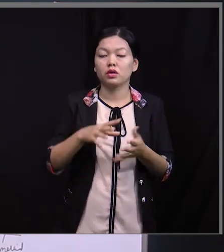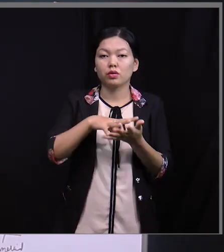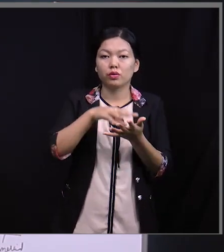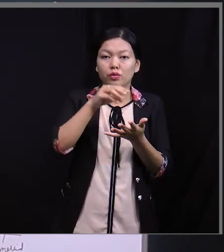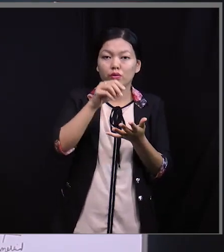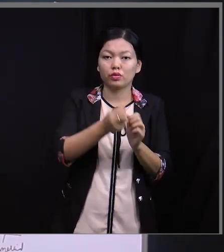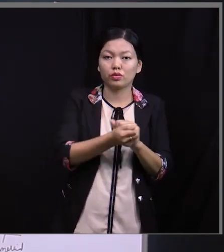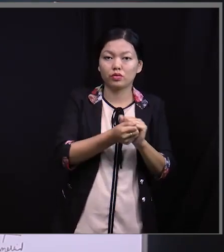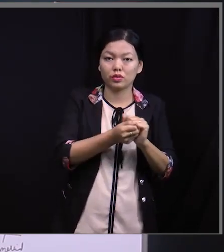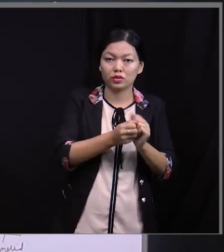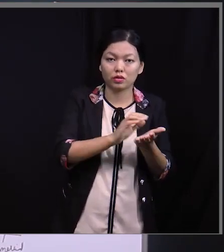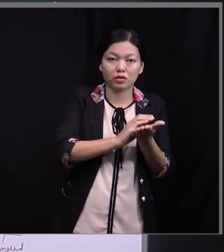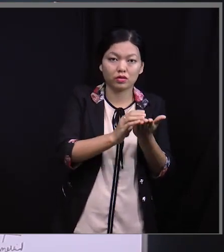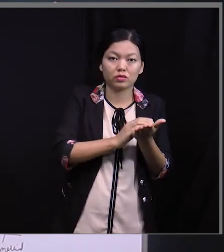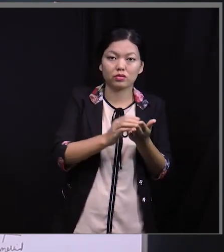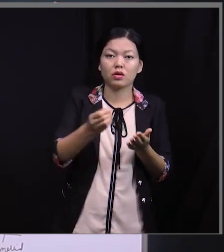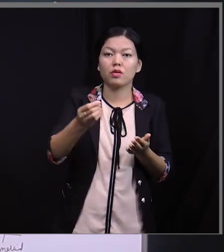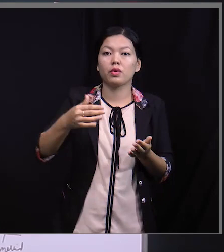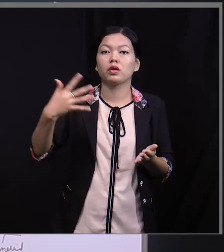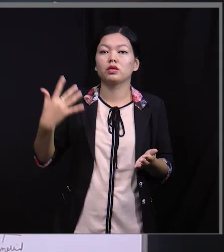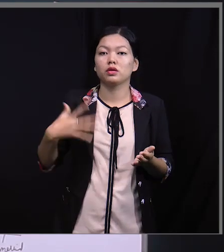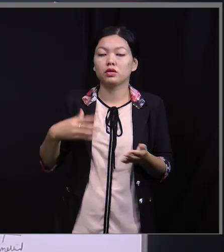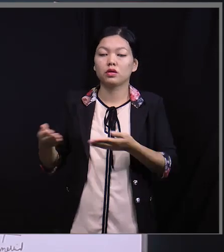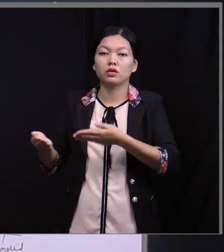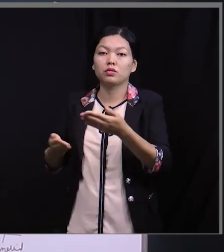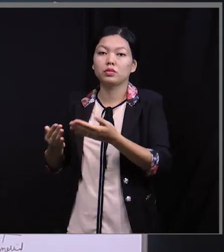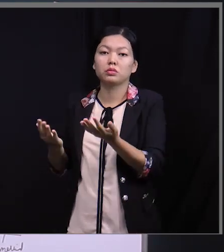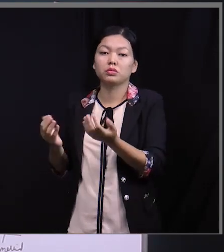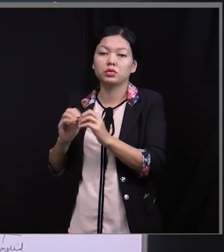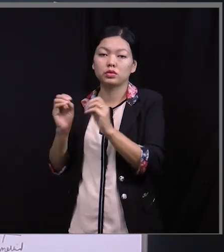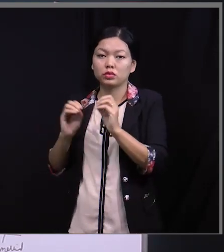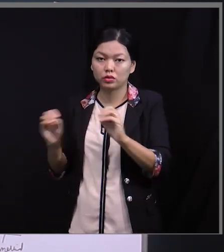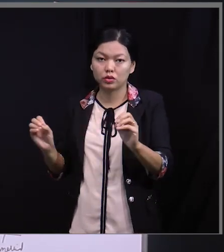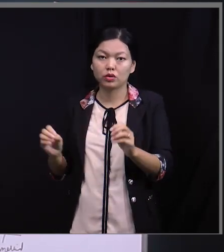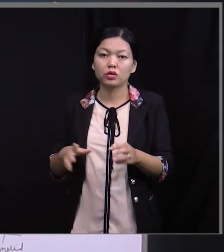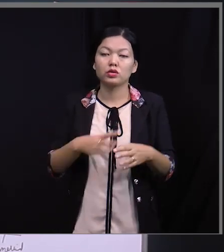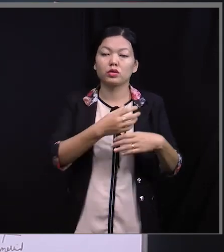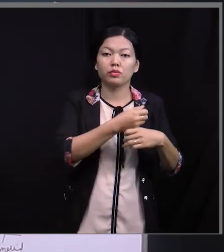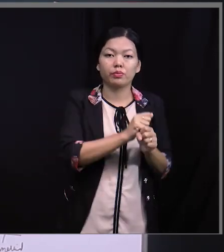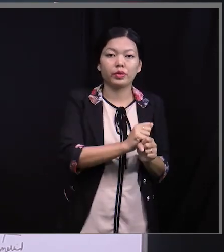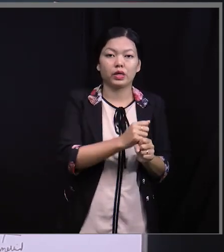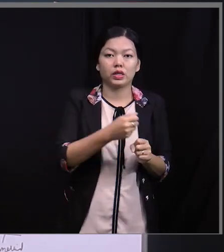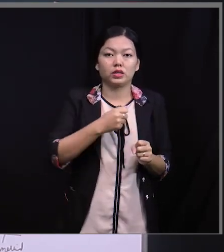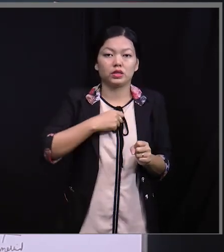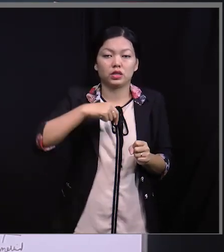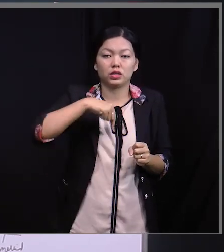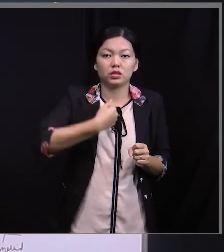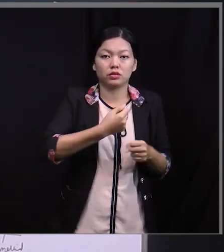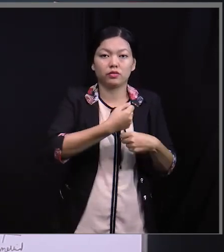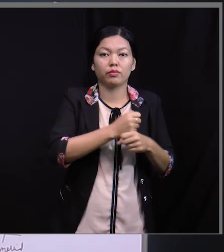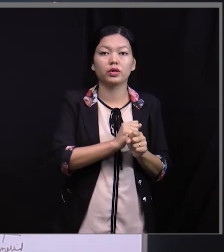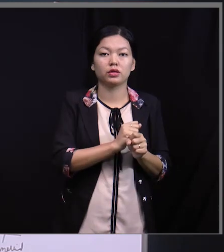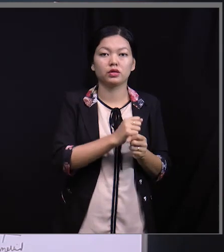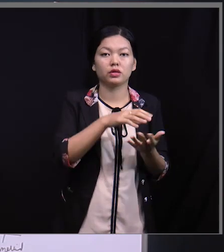kitchen, and whenever he went to work, he took a bag and sold of the detergent on his way. He did the same